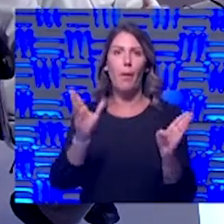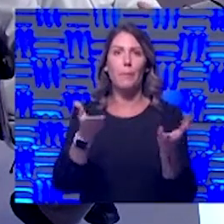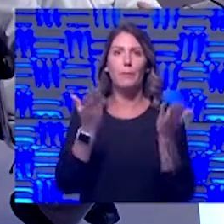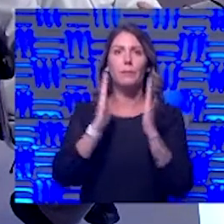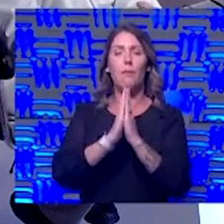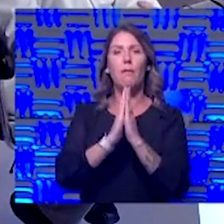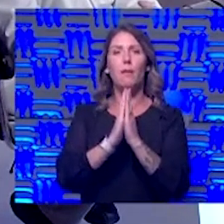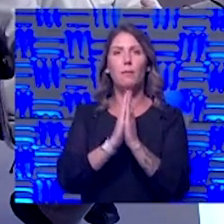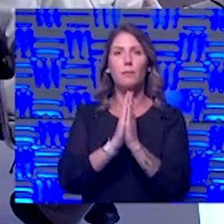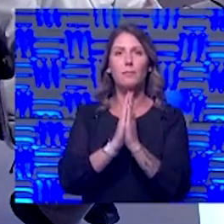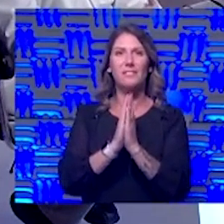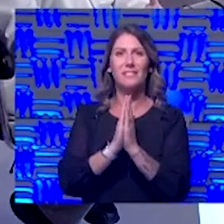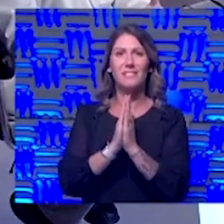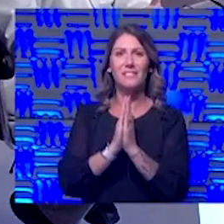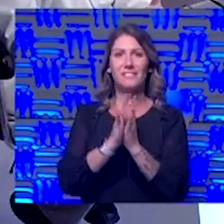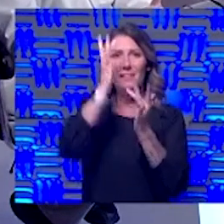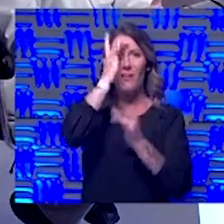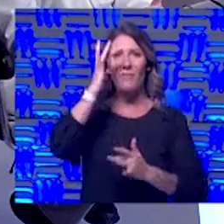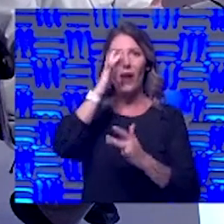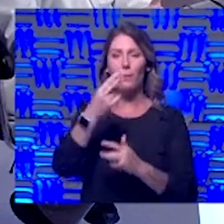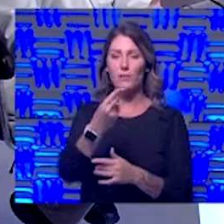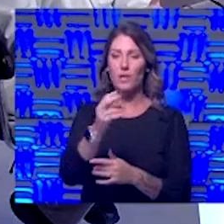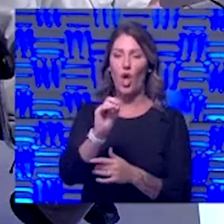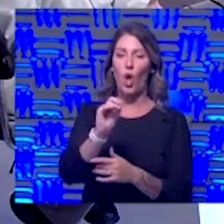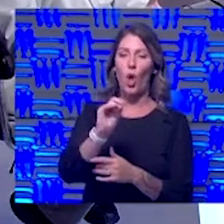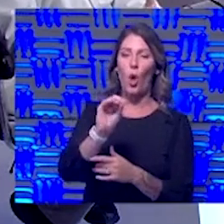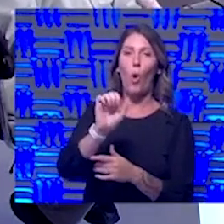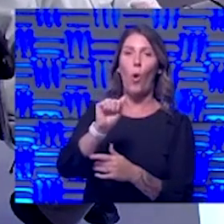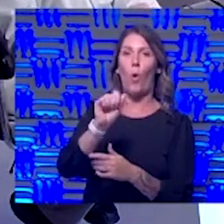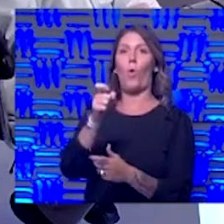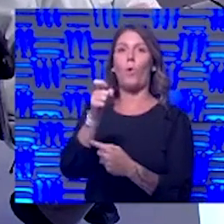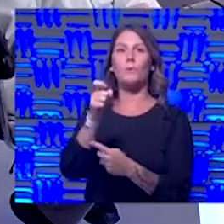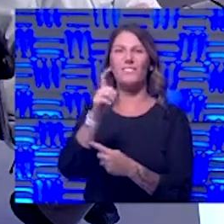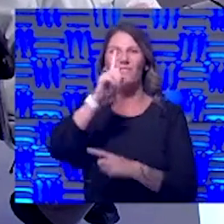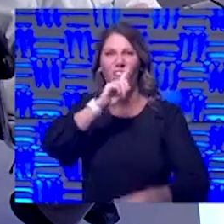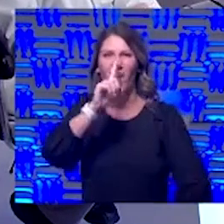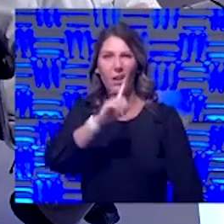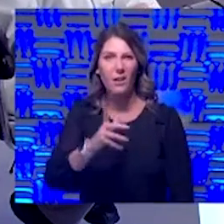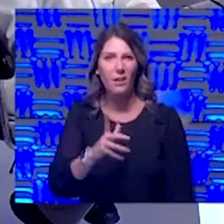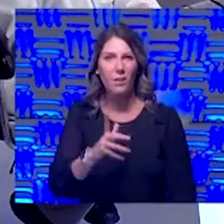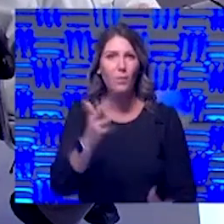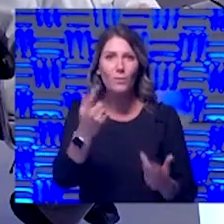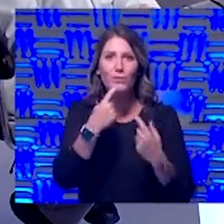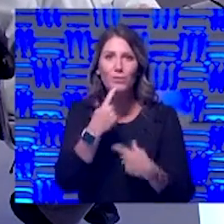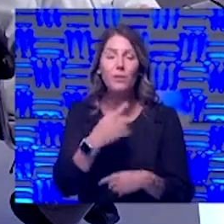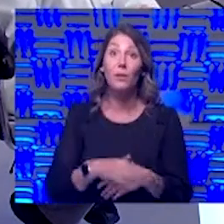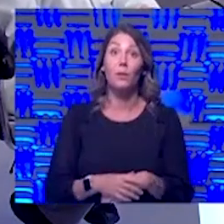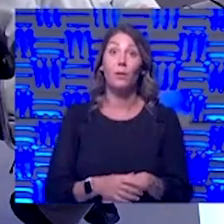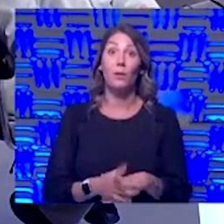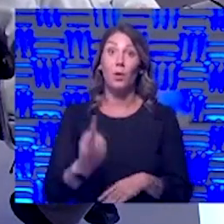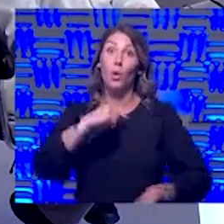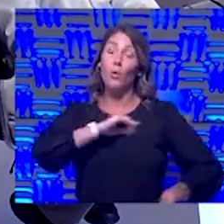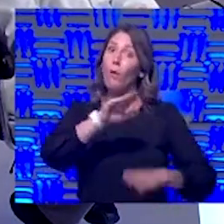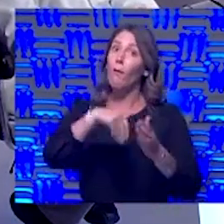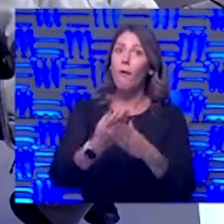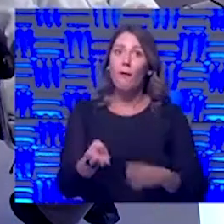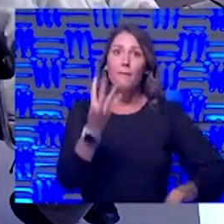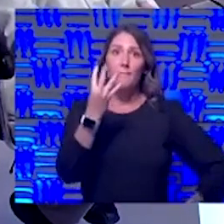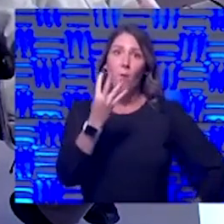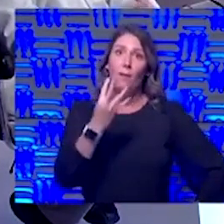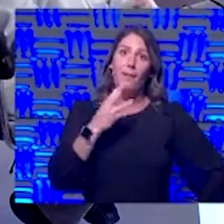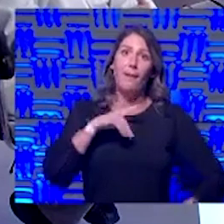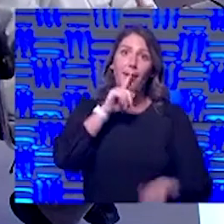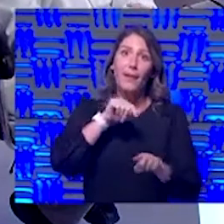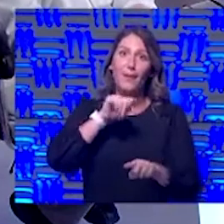the virus a hoax? What would you say to those people? Wow. So we're all four going to take on this question for just a